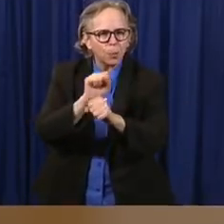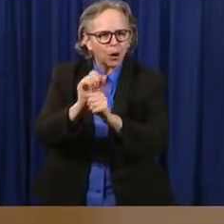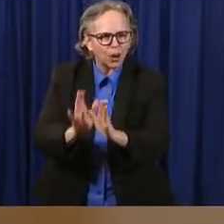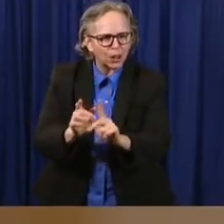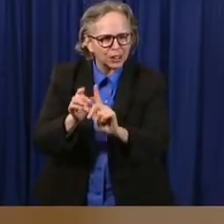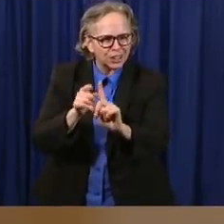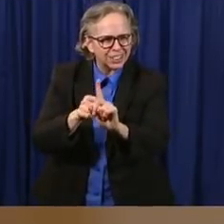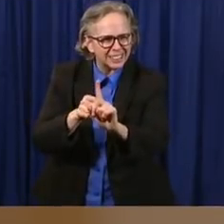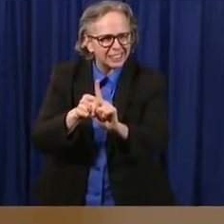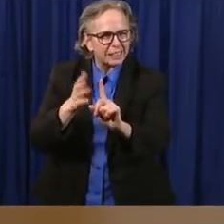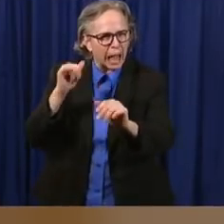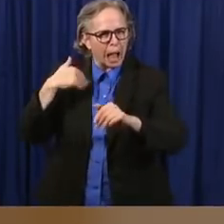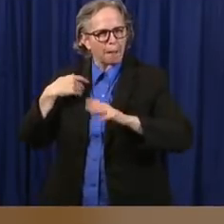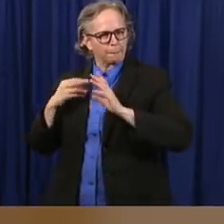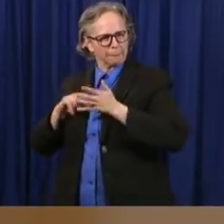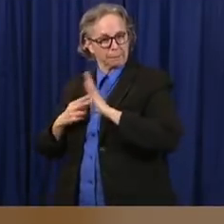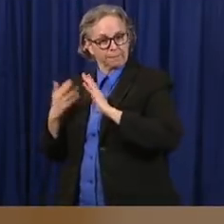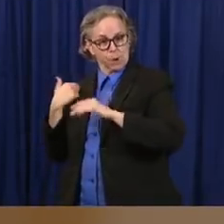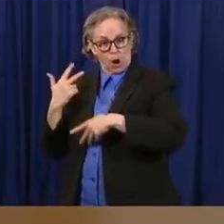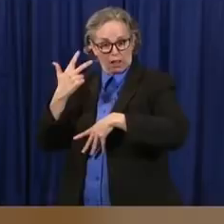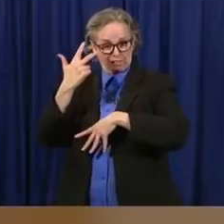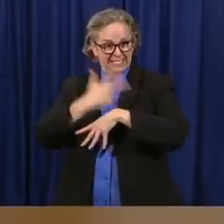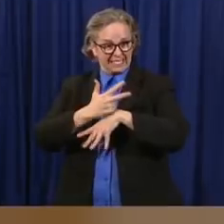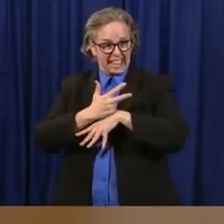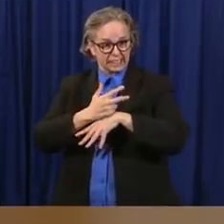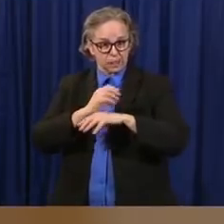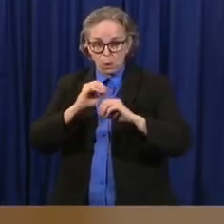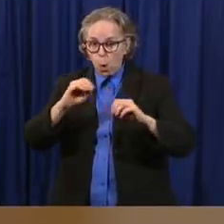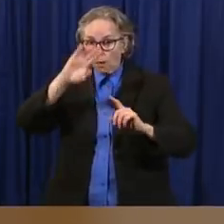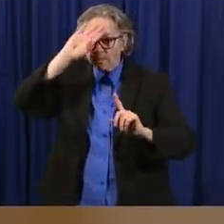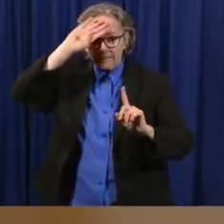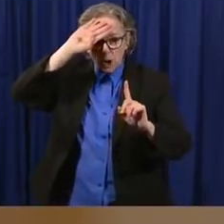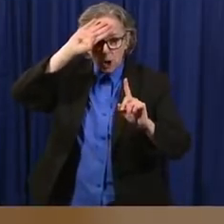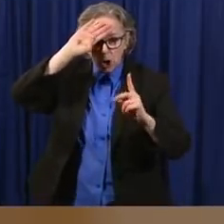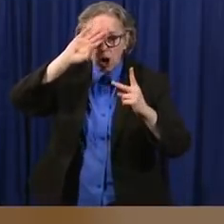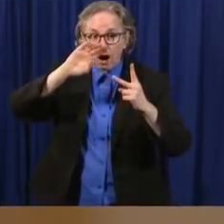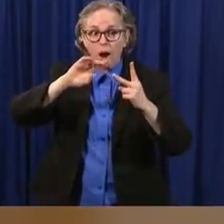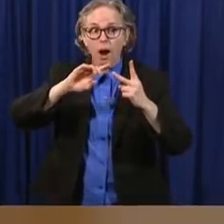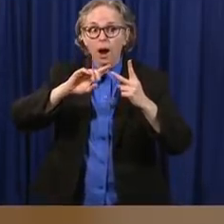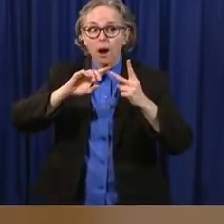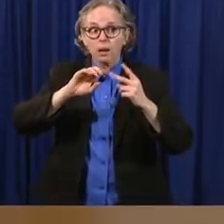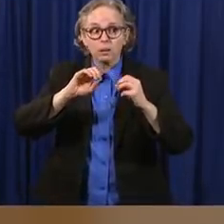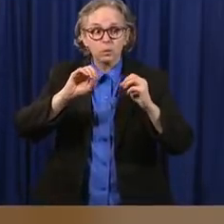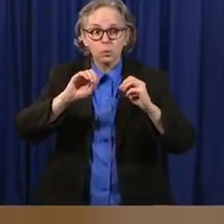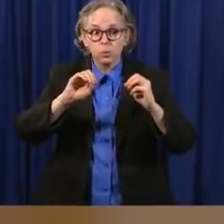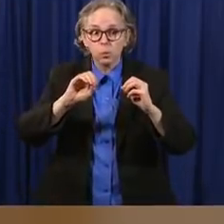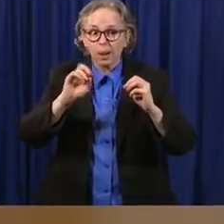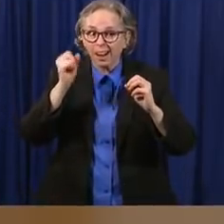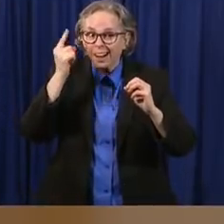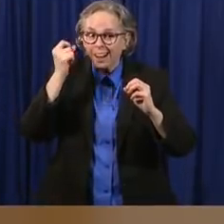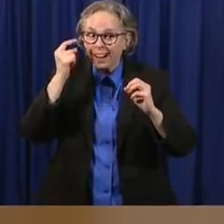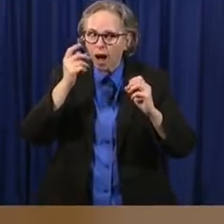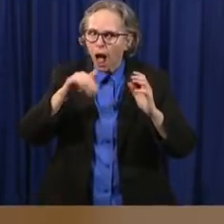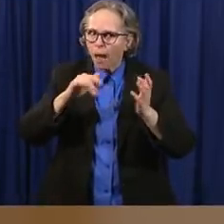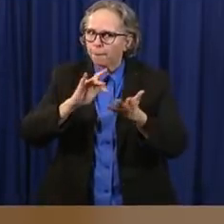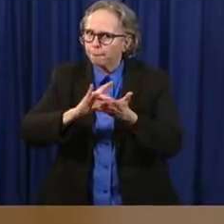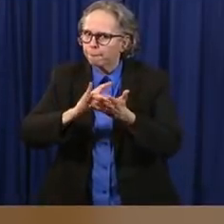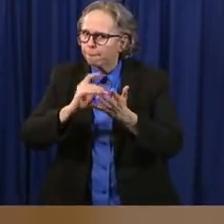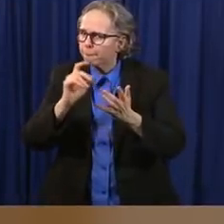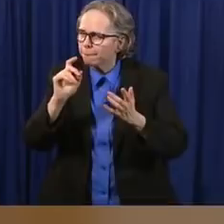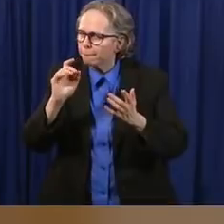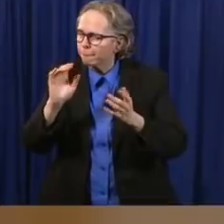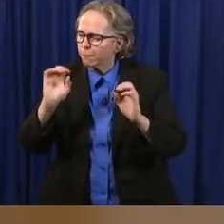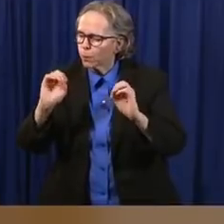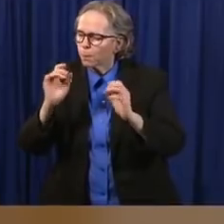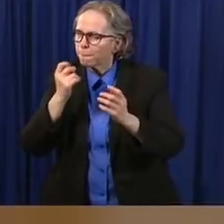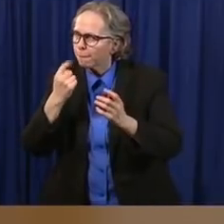have had 3 days without a fever, without any, Tylenol or Advil or anything falsely keeping it down.